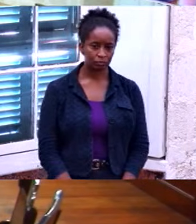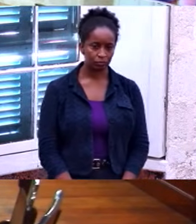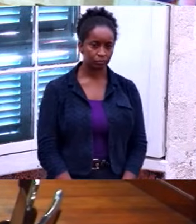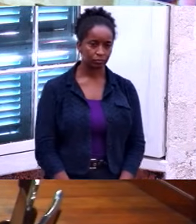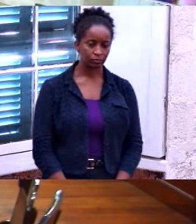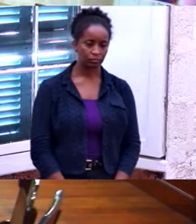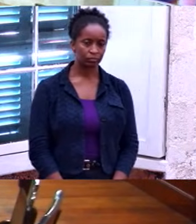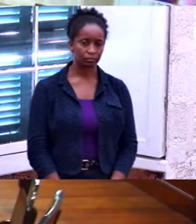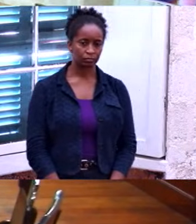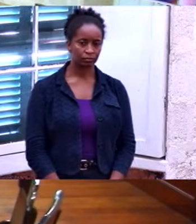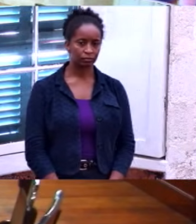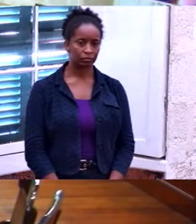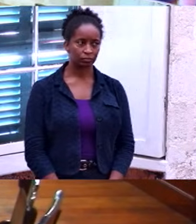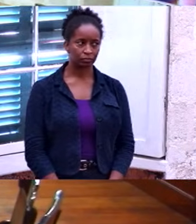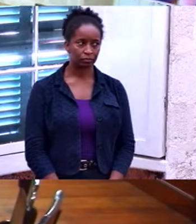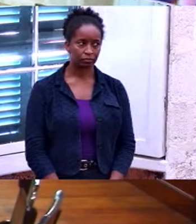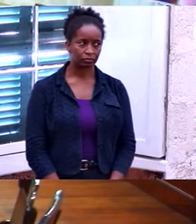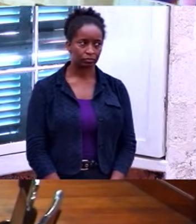but I just